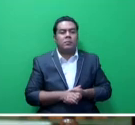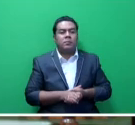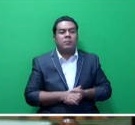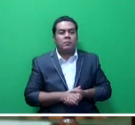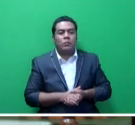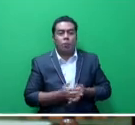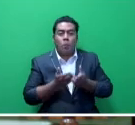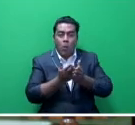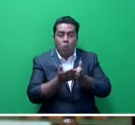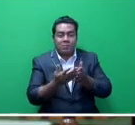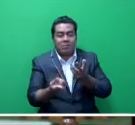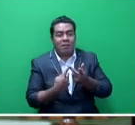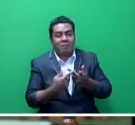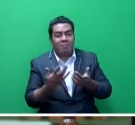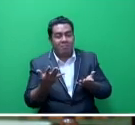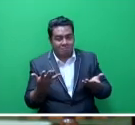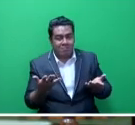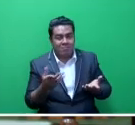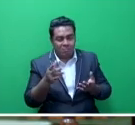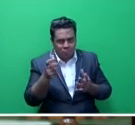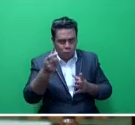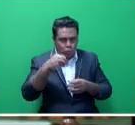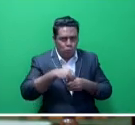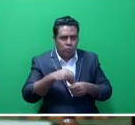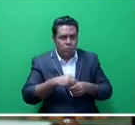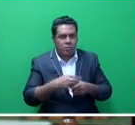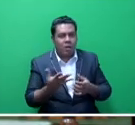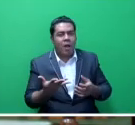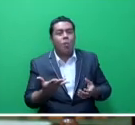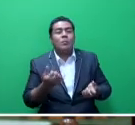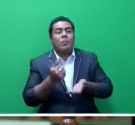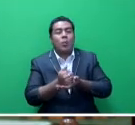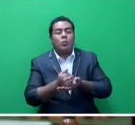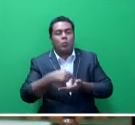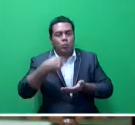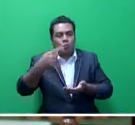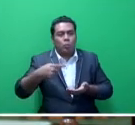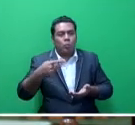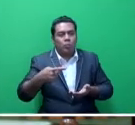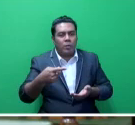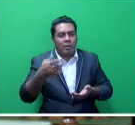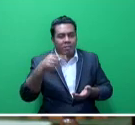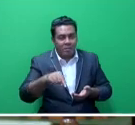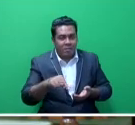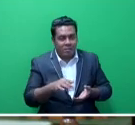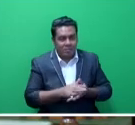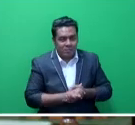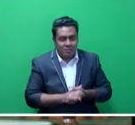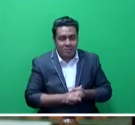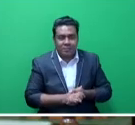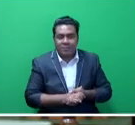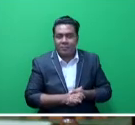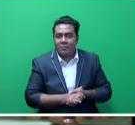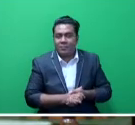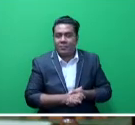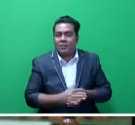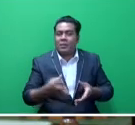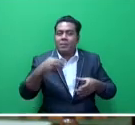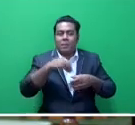and punts. Mr. Speaker, sir, our support to tertiary students will continue. This visionary investment in our future has benefited